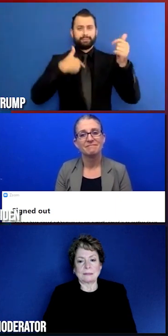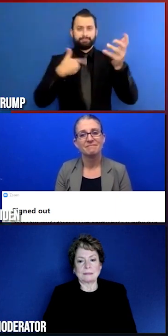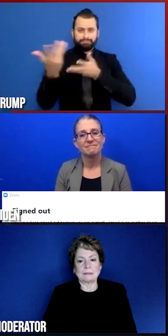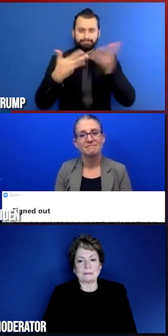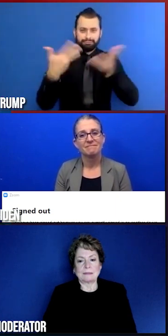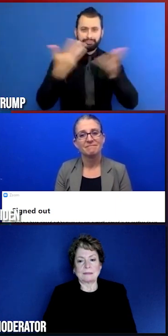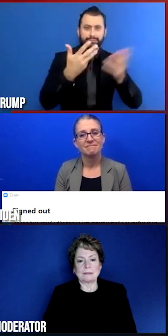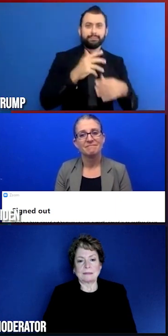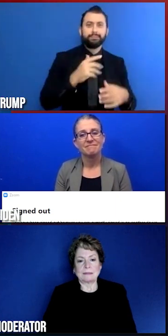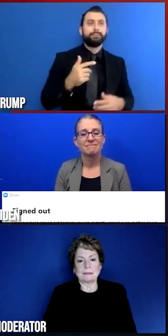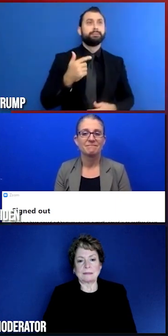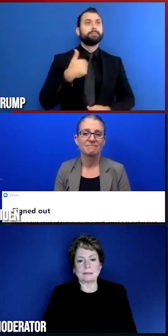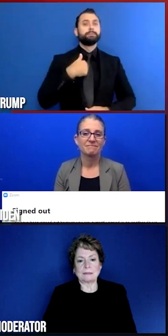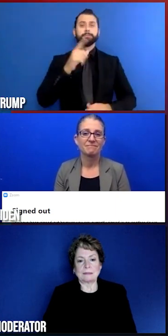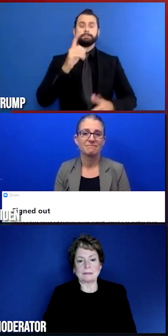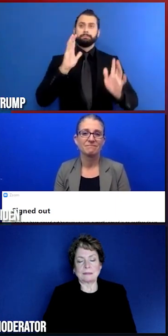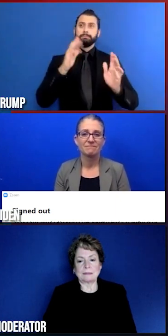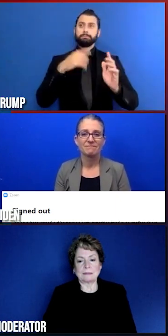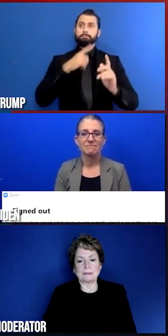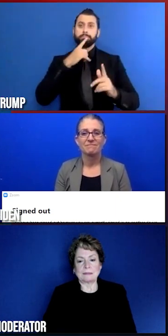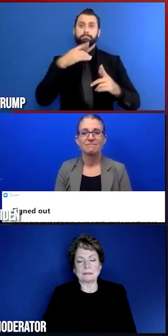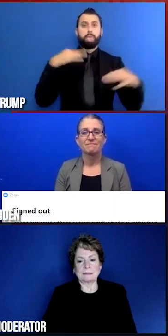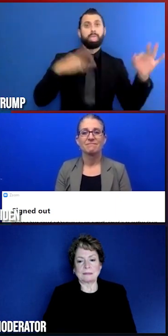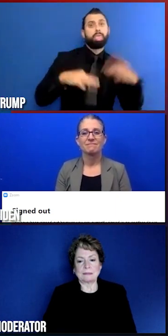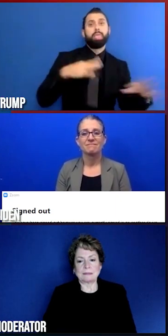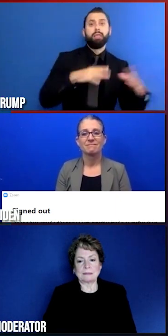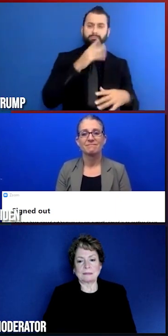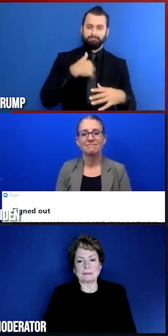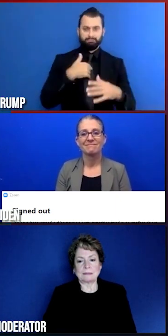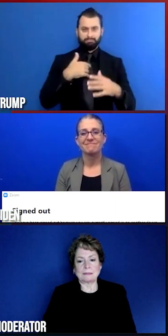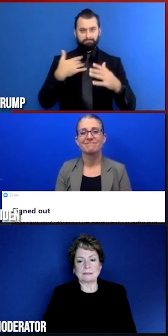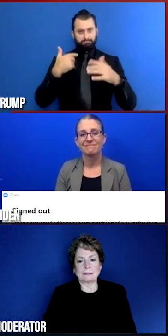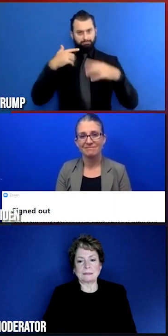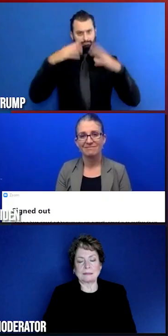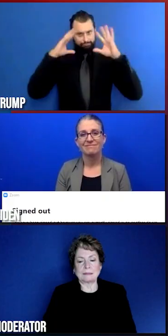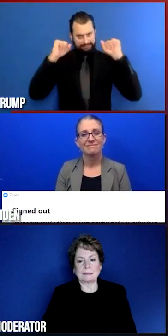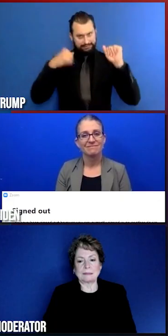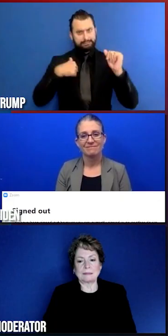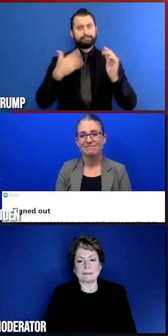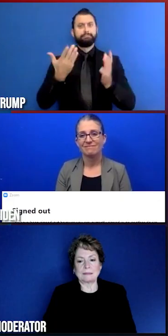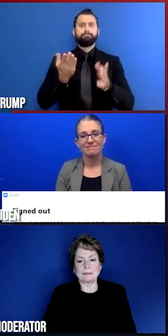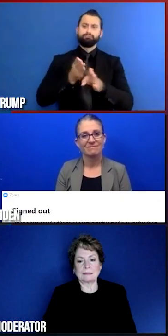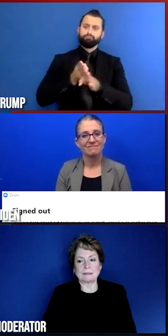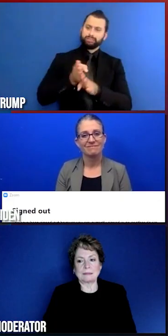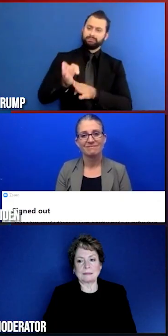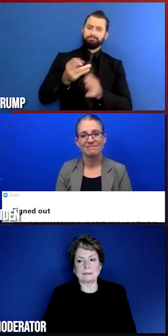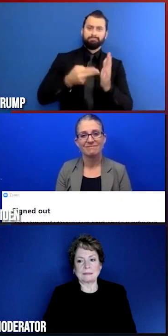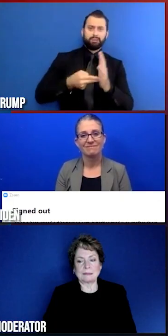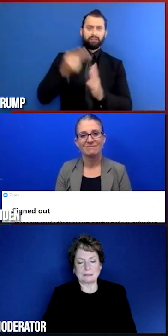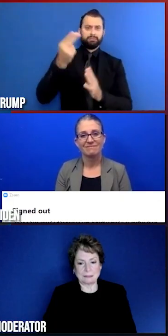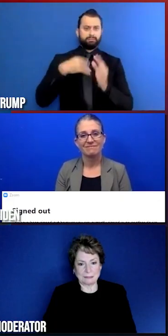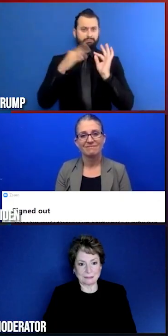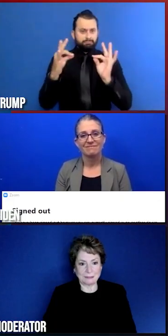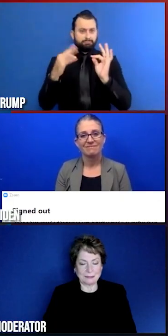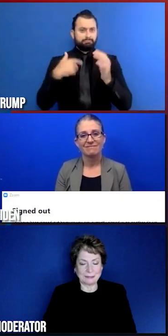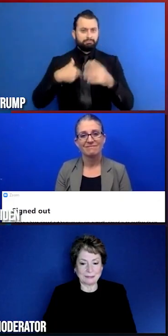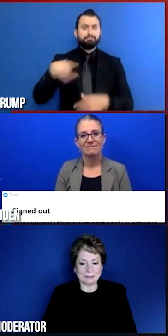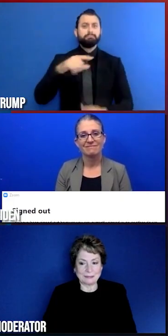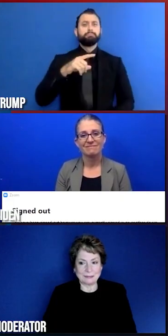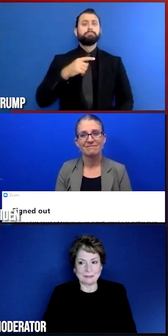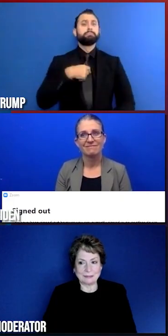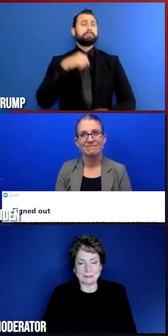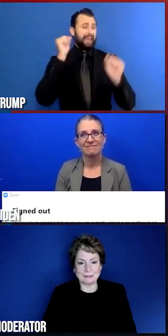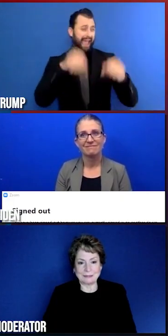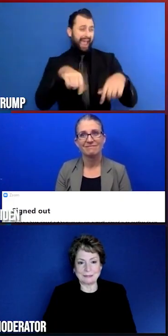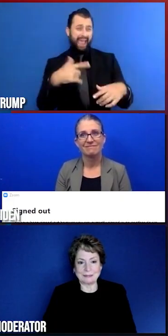Wall Street. You shouldn't be bringing up Wall Street because you're the one that takes the money from Wall Street, not me. I could blow away your records that,